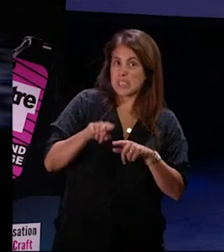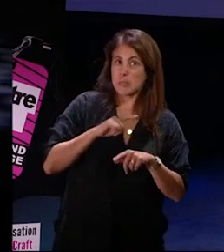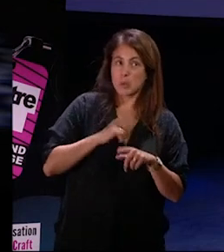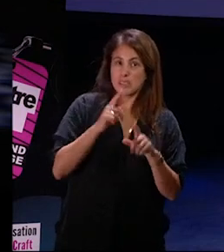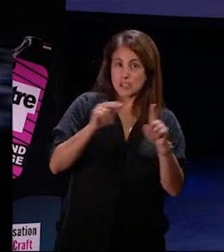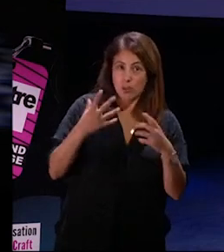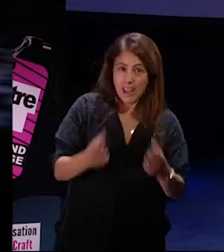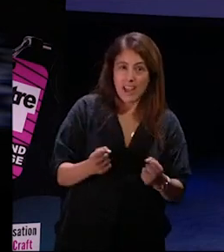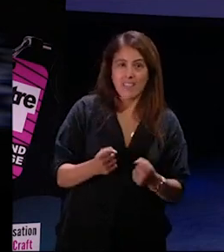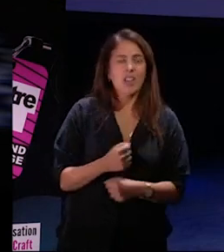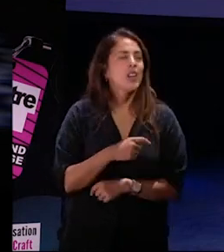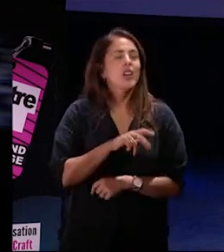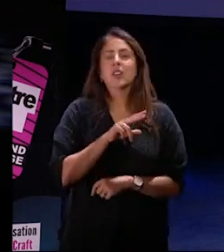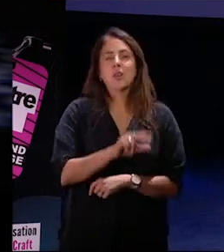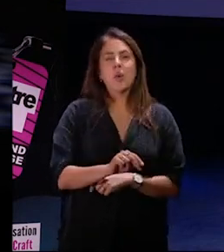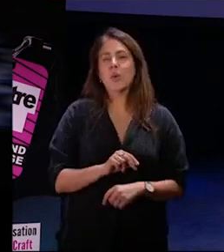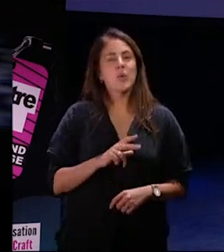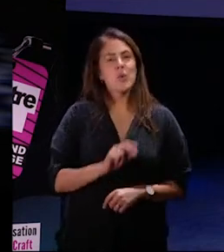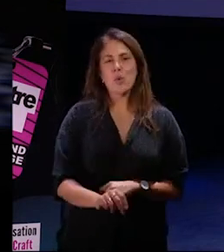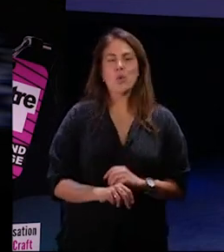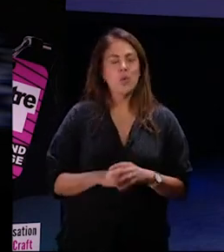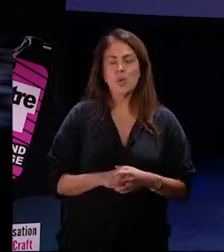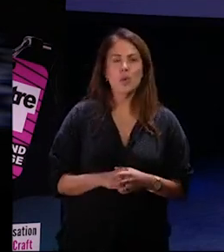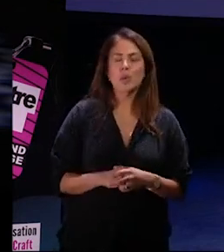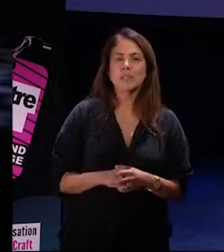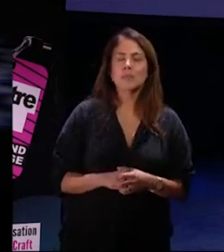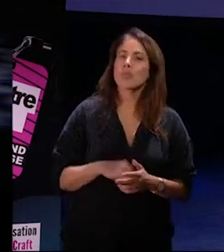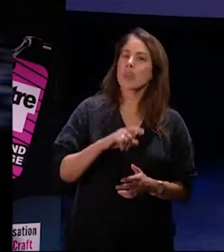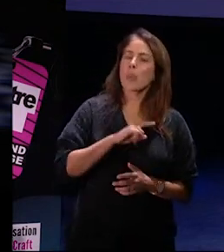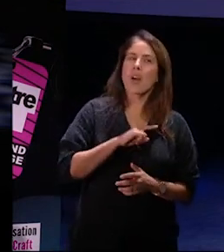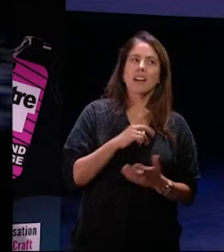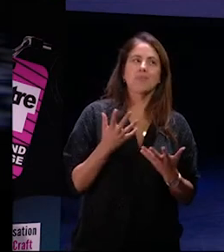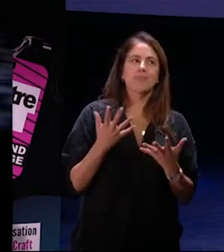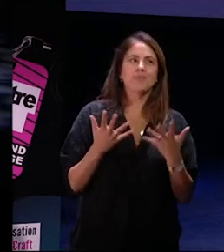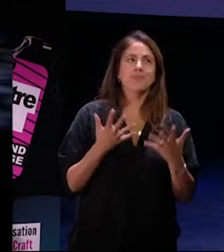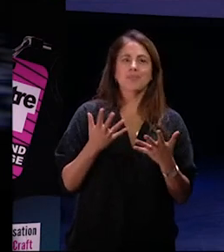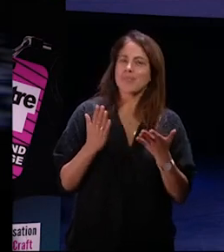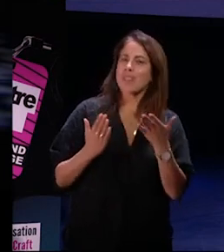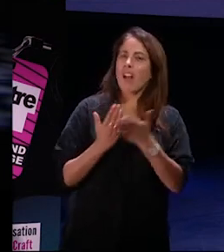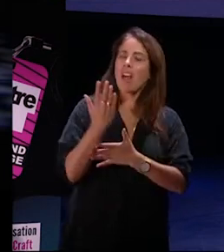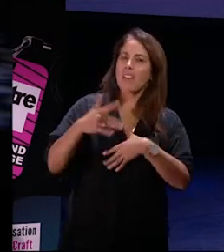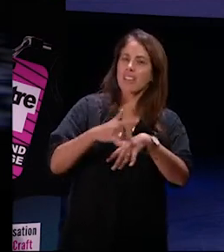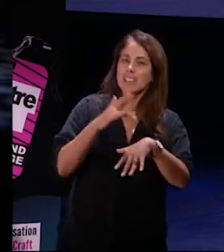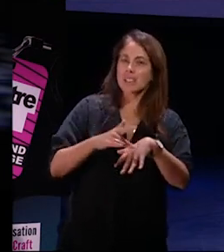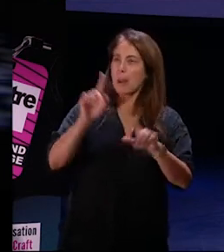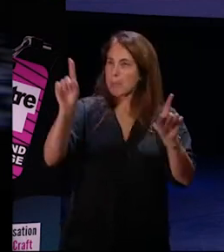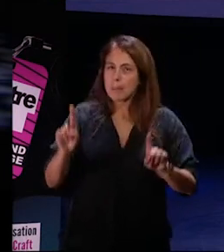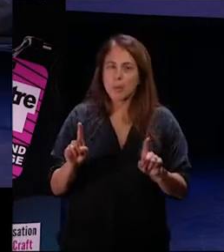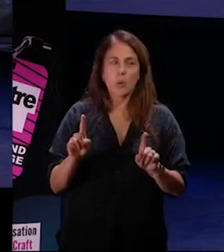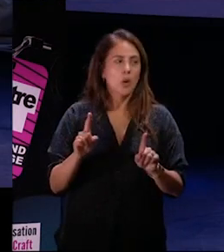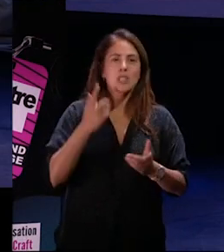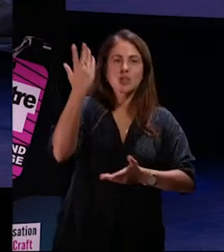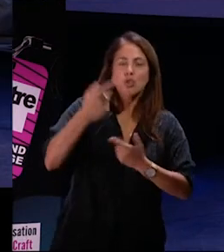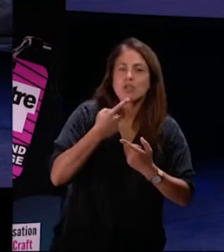No, I don't think it will. You've still got the app. Because it's about... live theatre is about people, it's about storytelling, it's